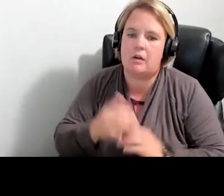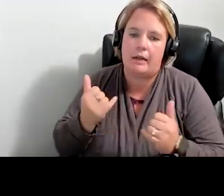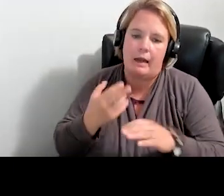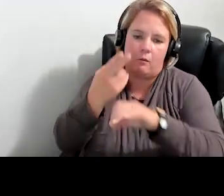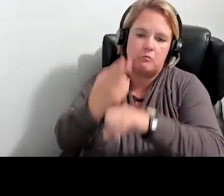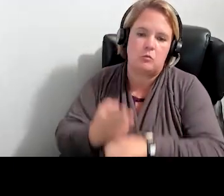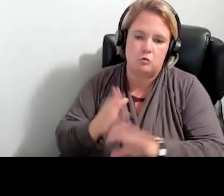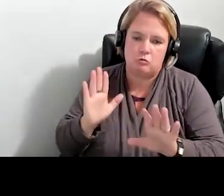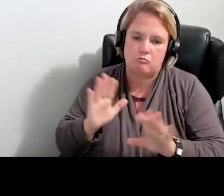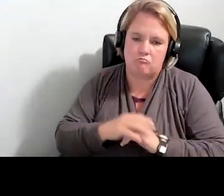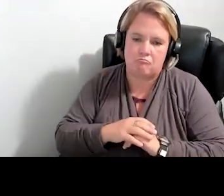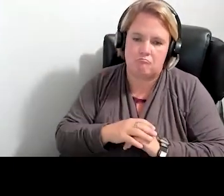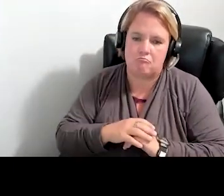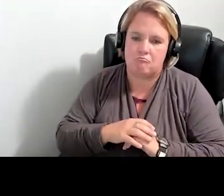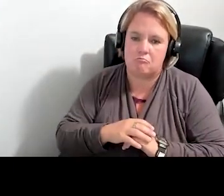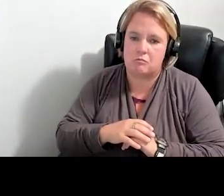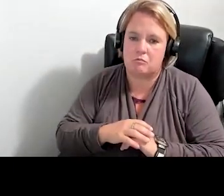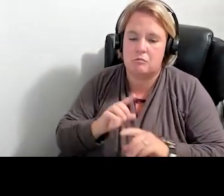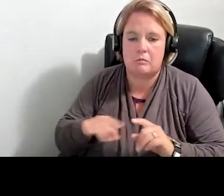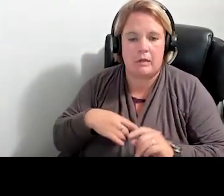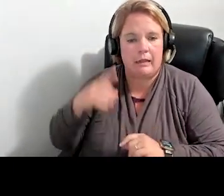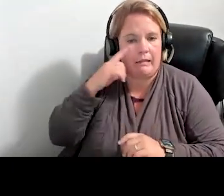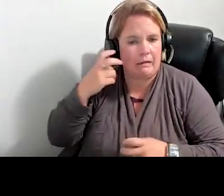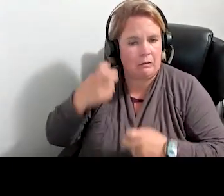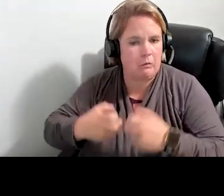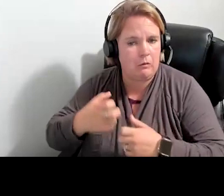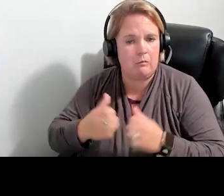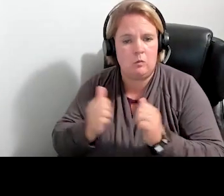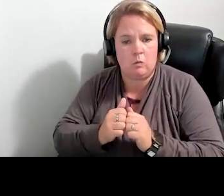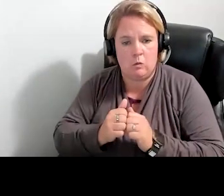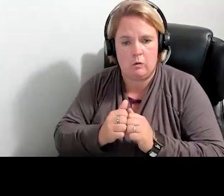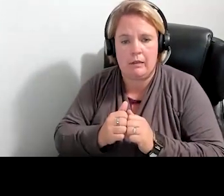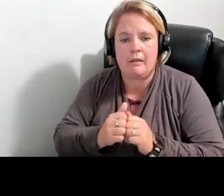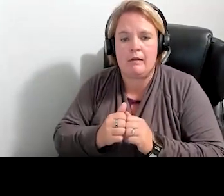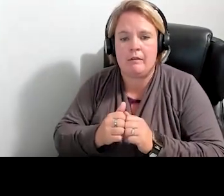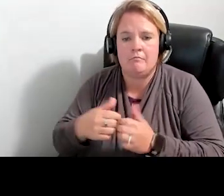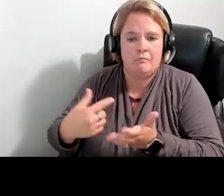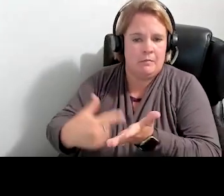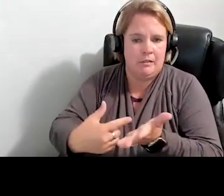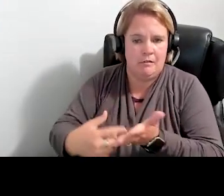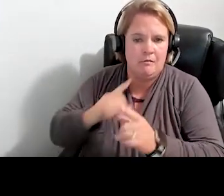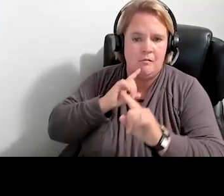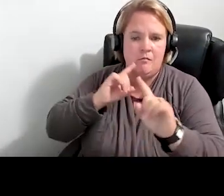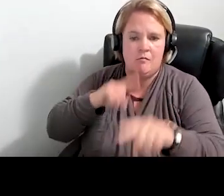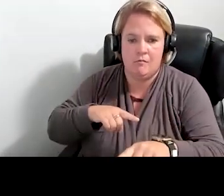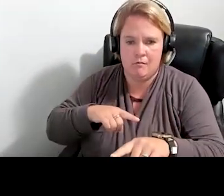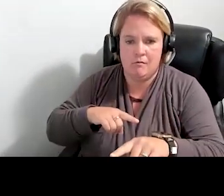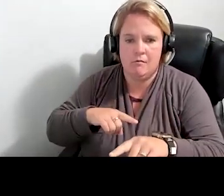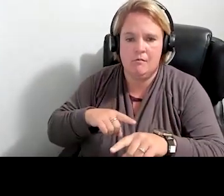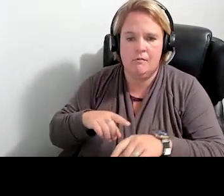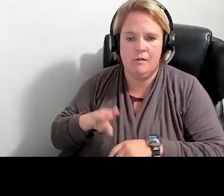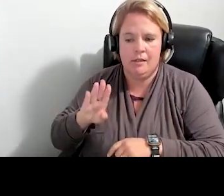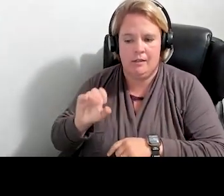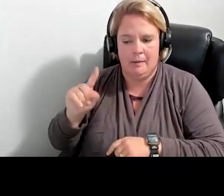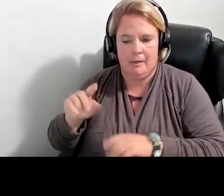now. I think the problem with having a discussion reply and just having your bot do it for